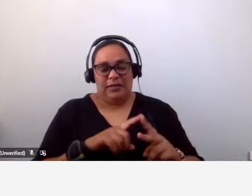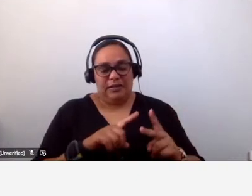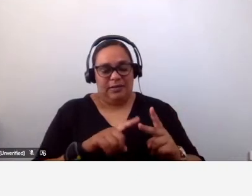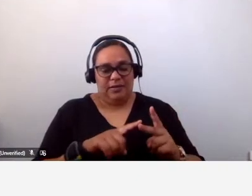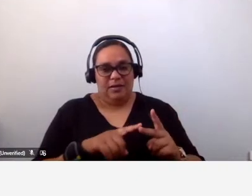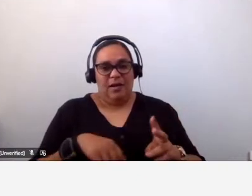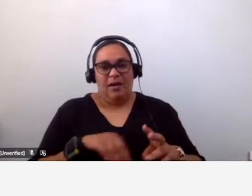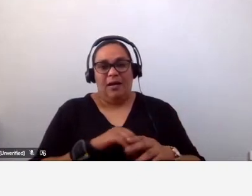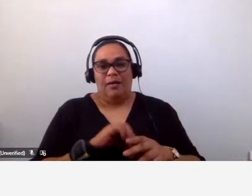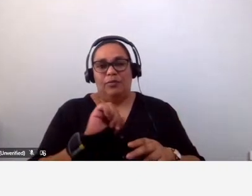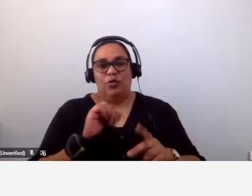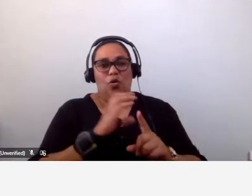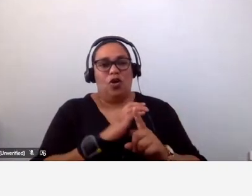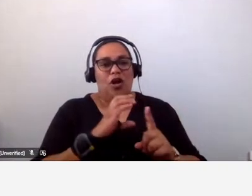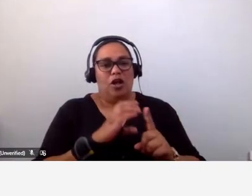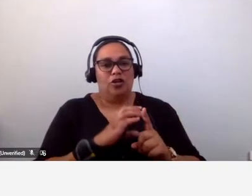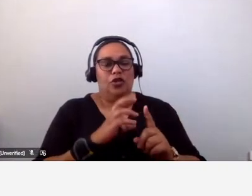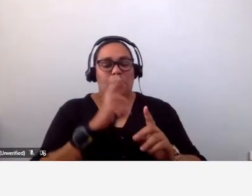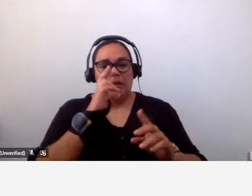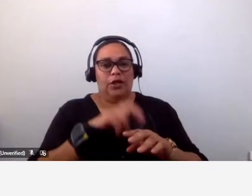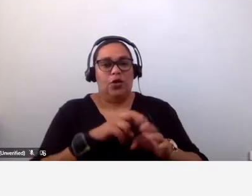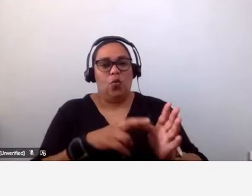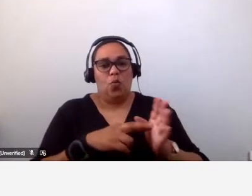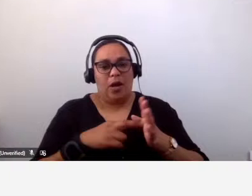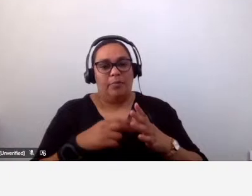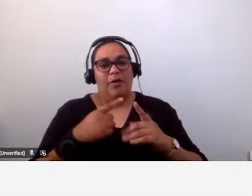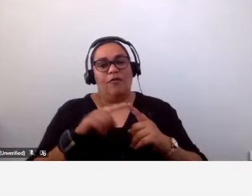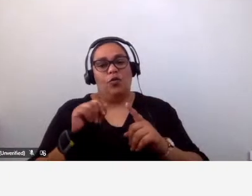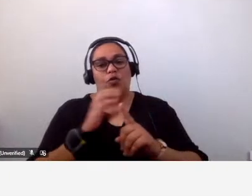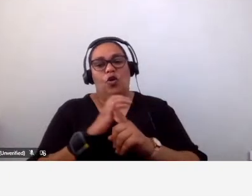in terms of the cultural requirements